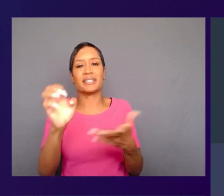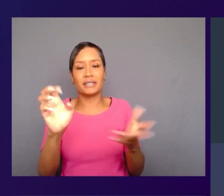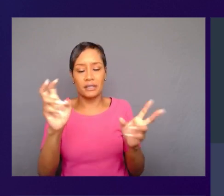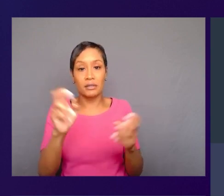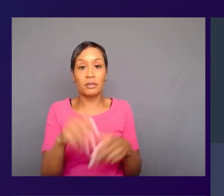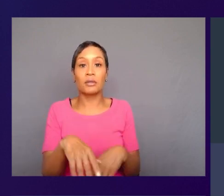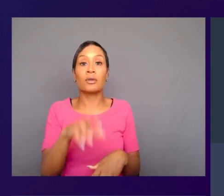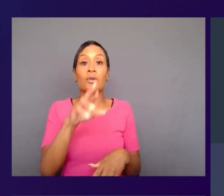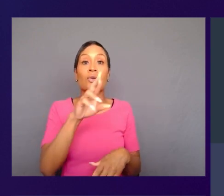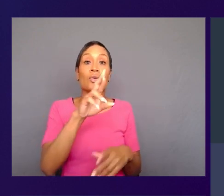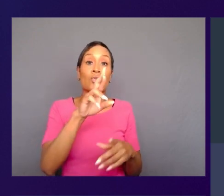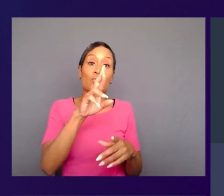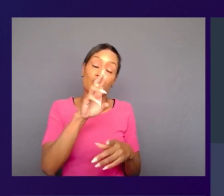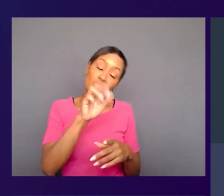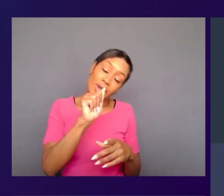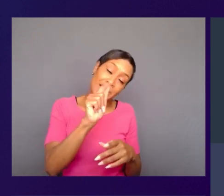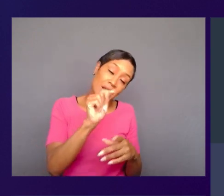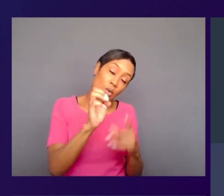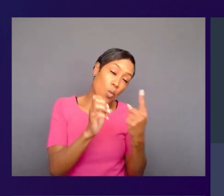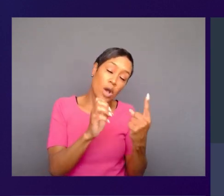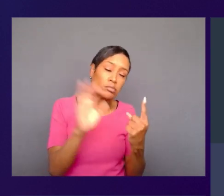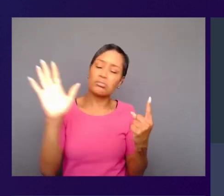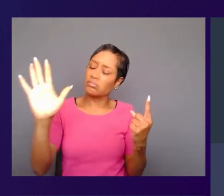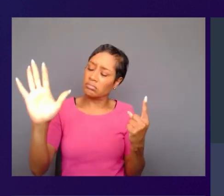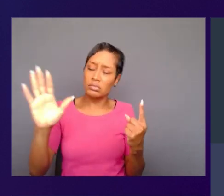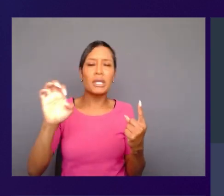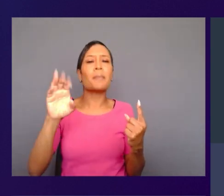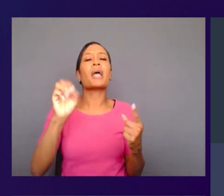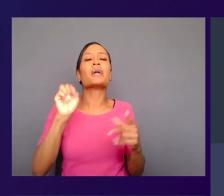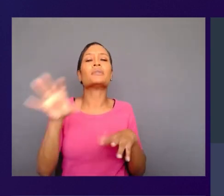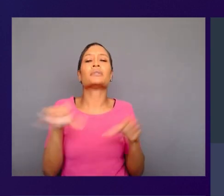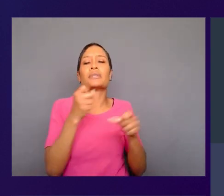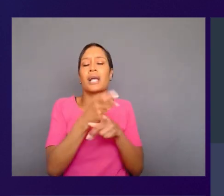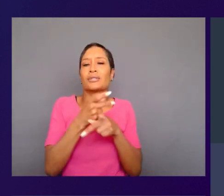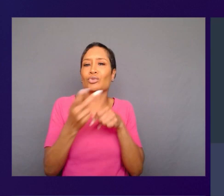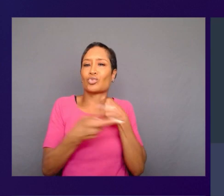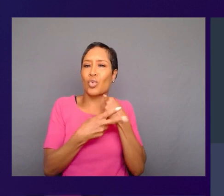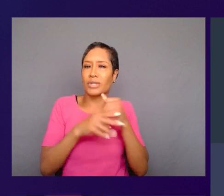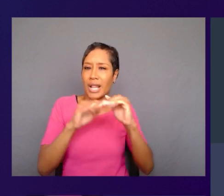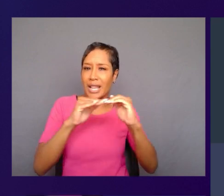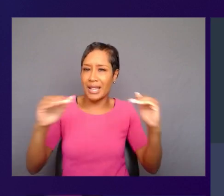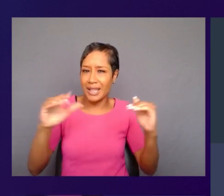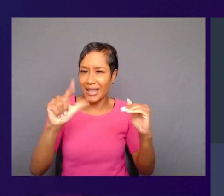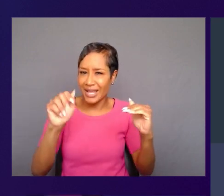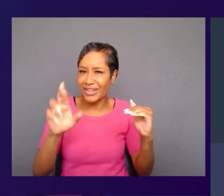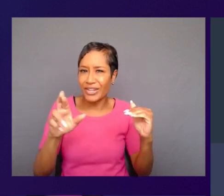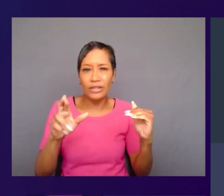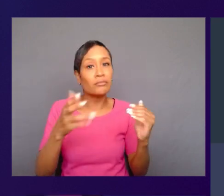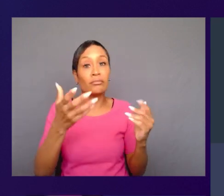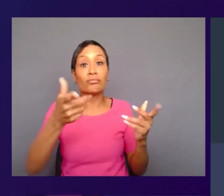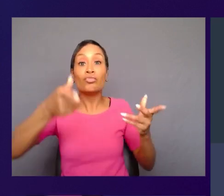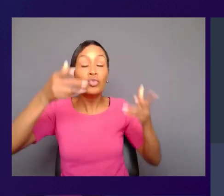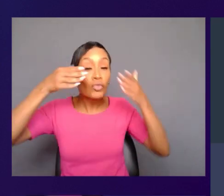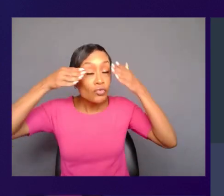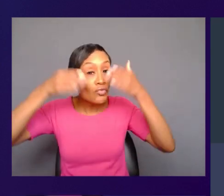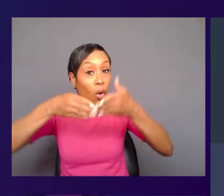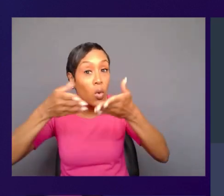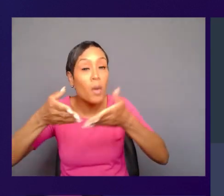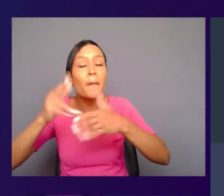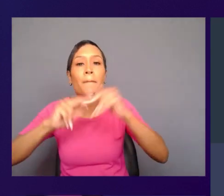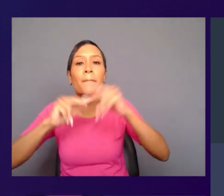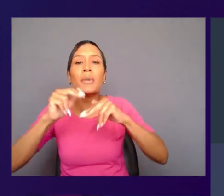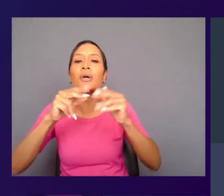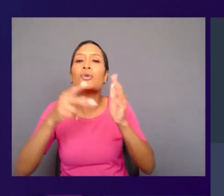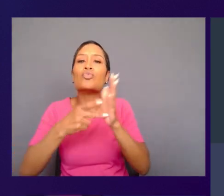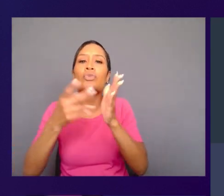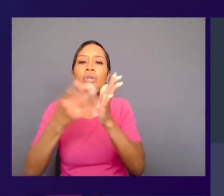best practice. Let EBS handle the redundancy at the storage layer, and instead you should concentrate on building redundancy